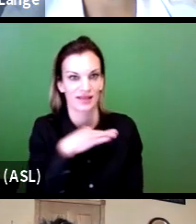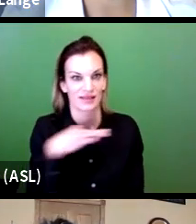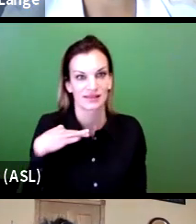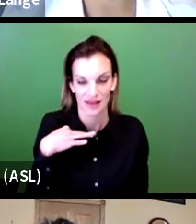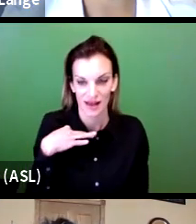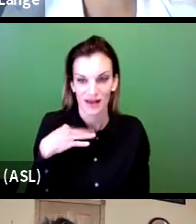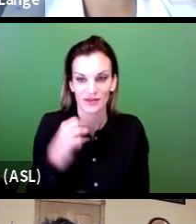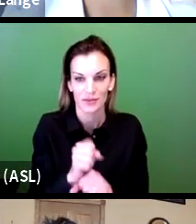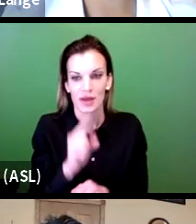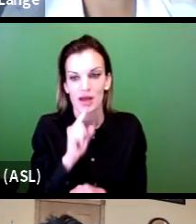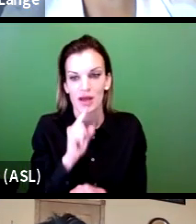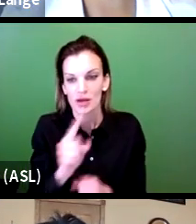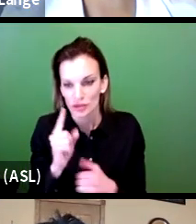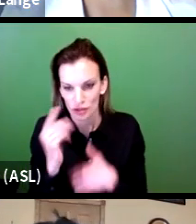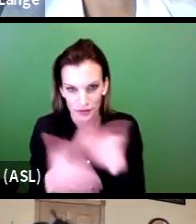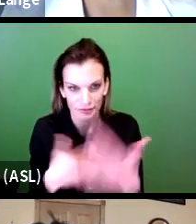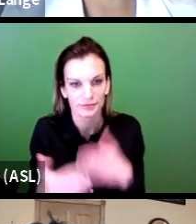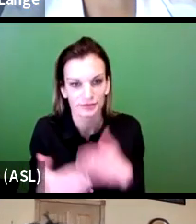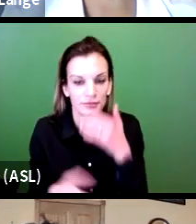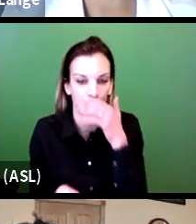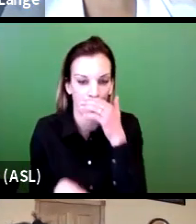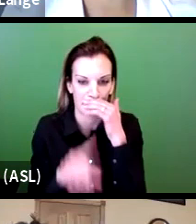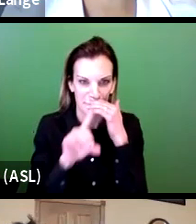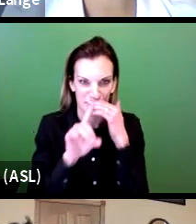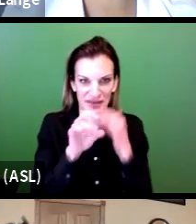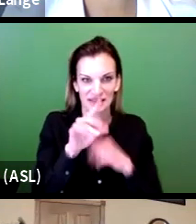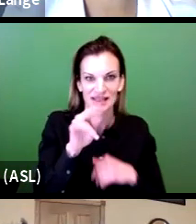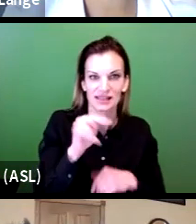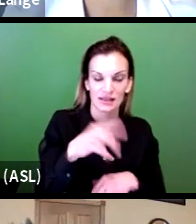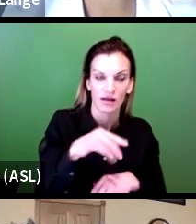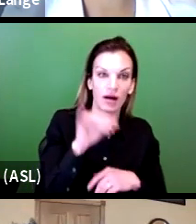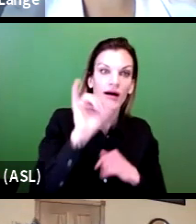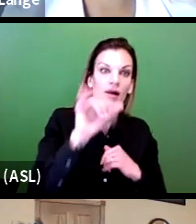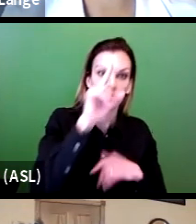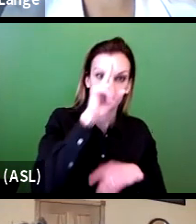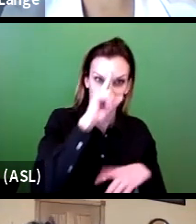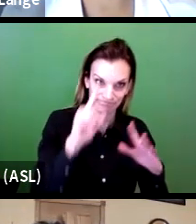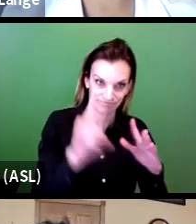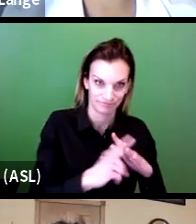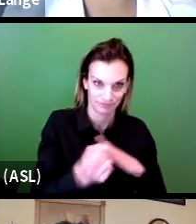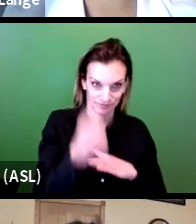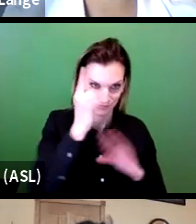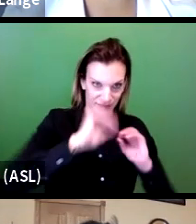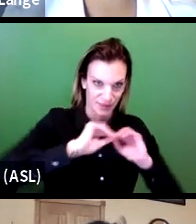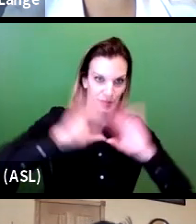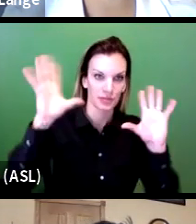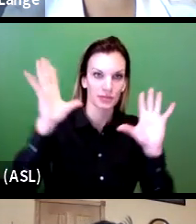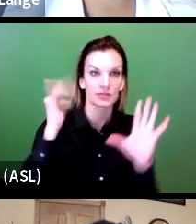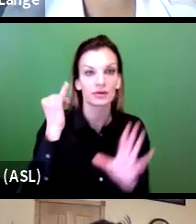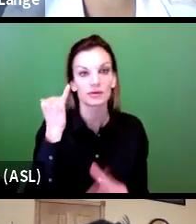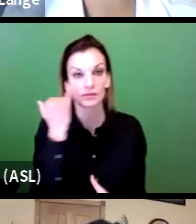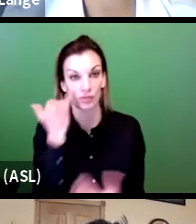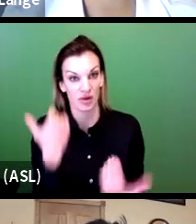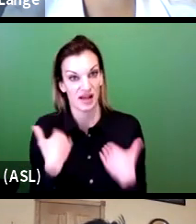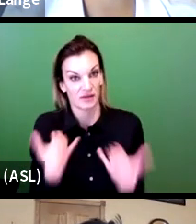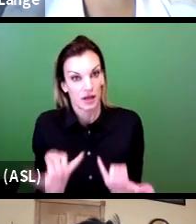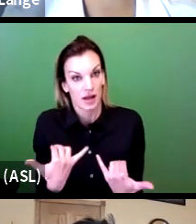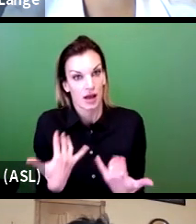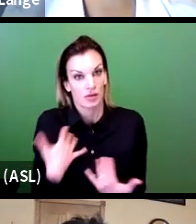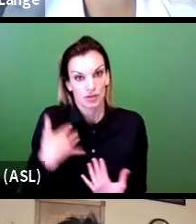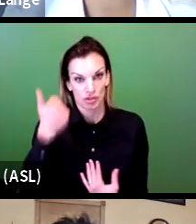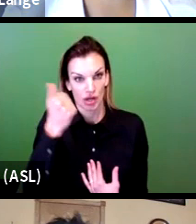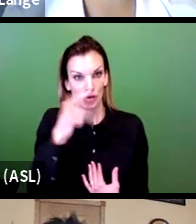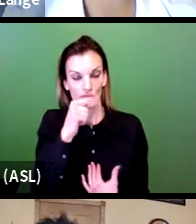the meeting notices, etc. Never mind. So if you want to have an acting chair now, that's not a bad idea. So